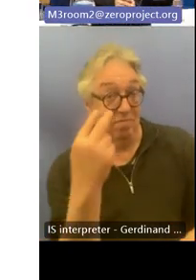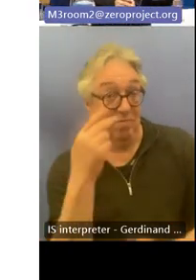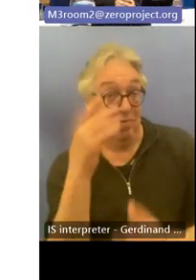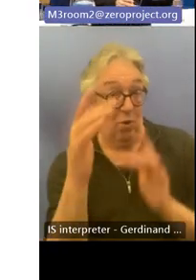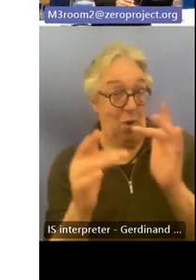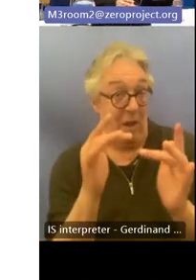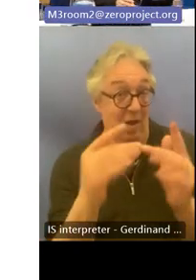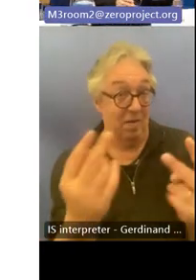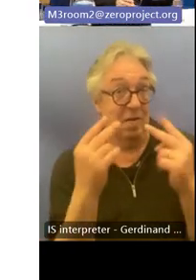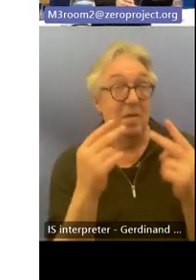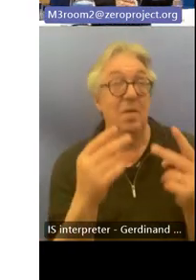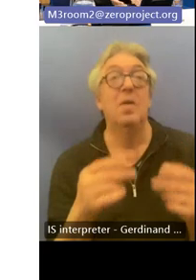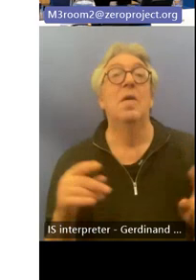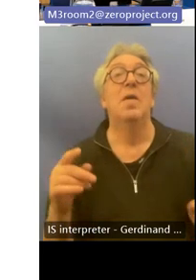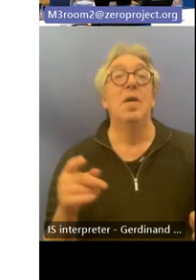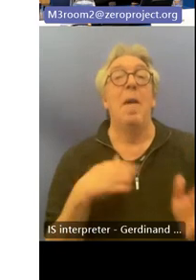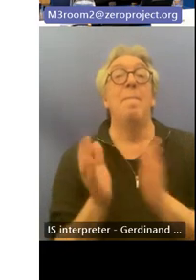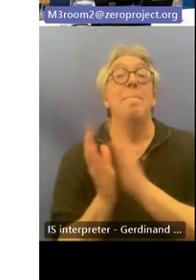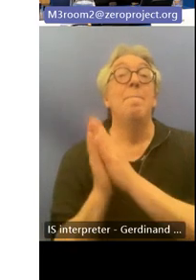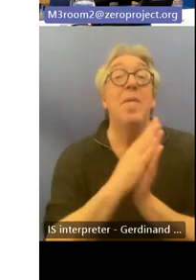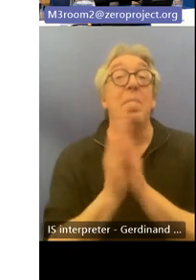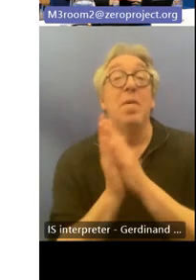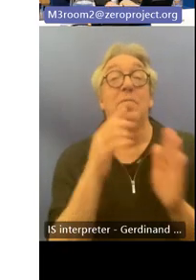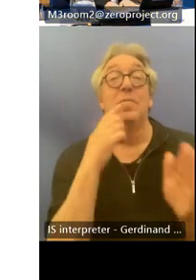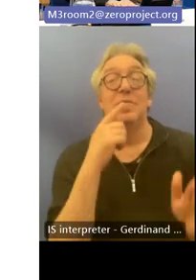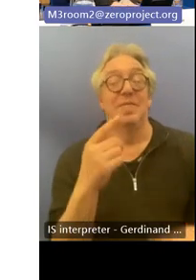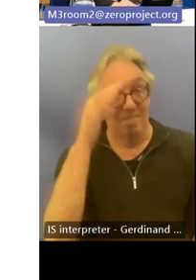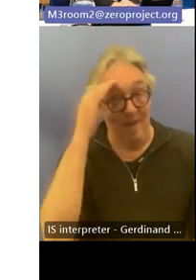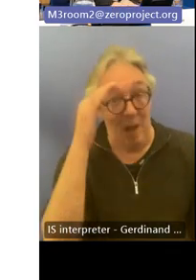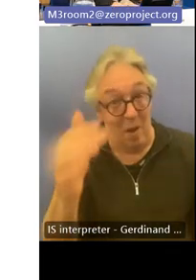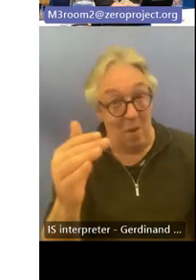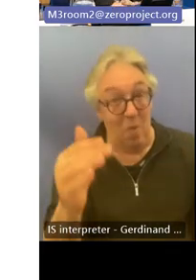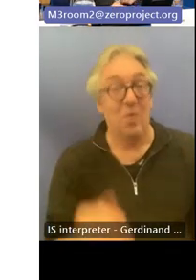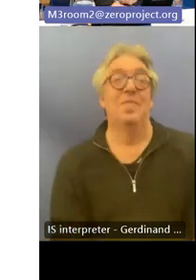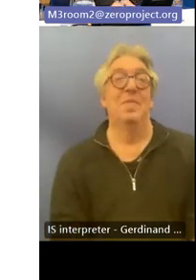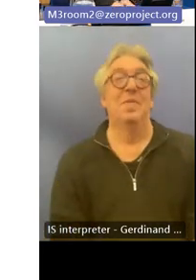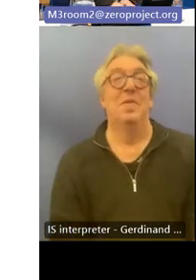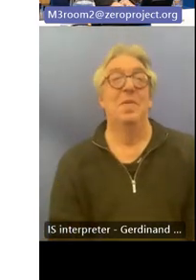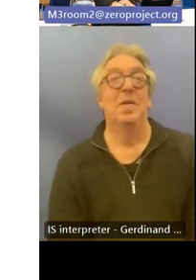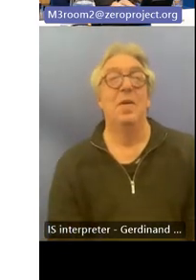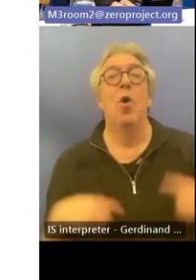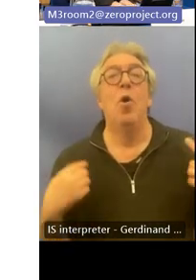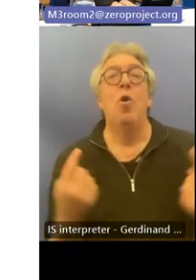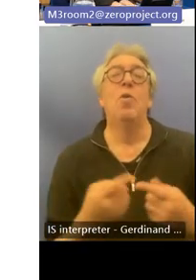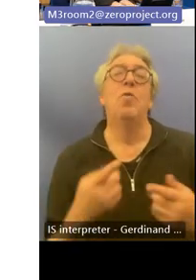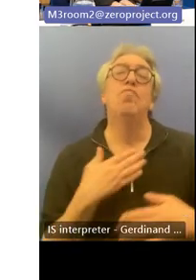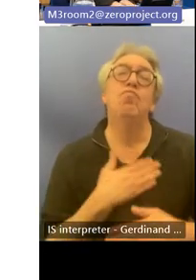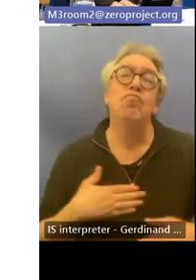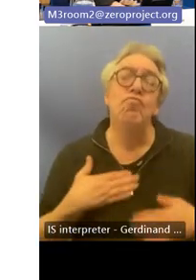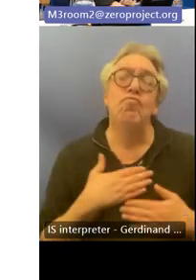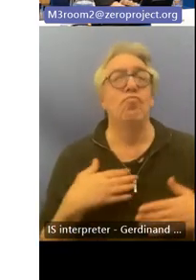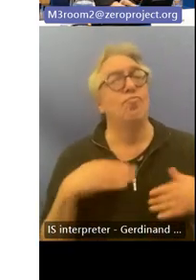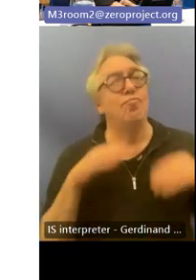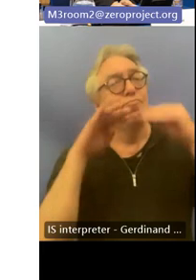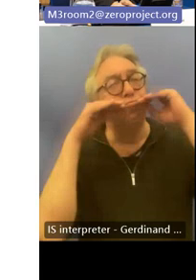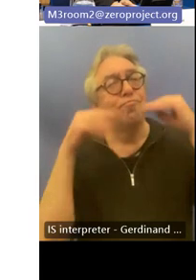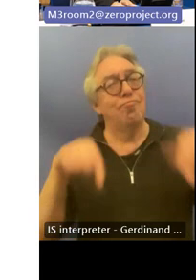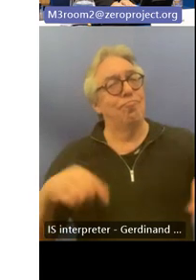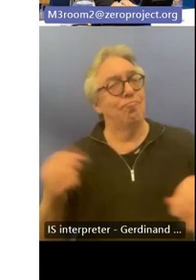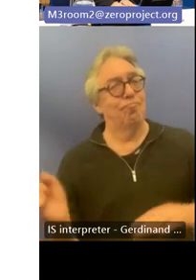Warm greeting from Myanmar. Mingla ba xin. We deeply appreciate this opportunity to share